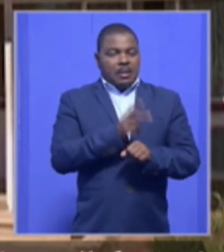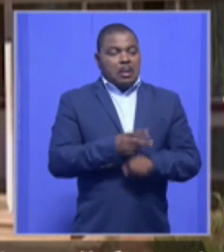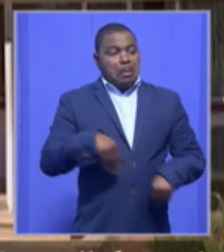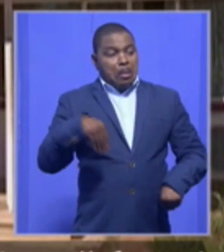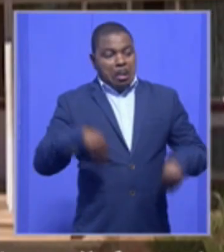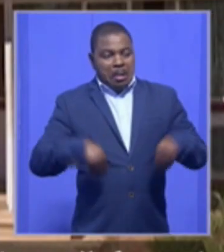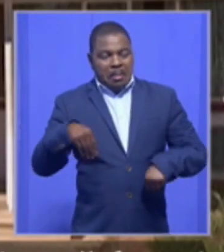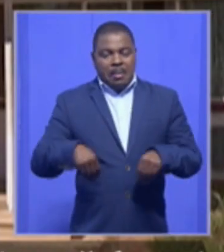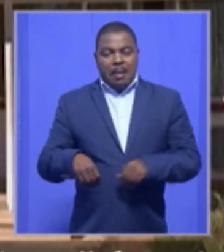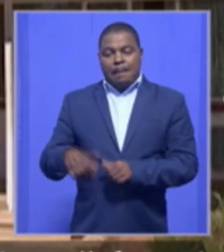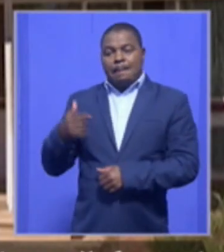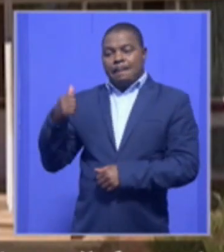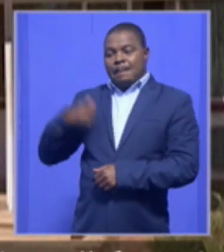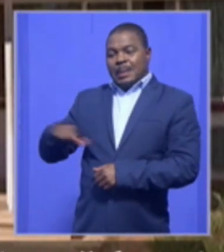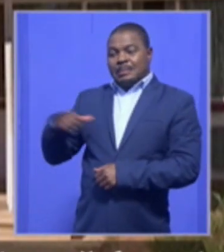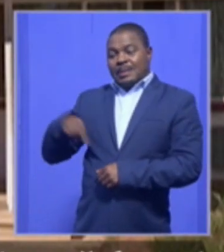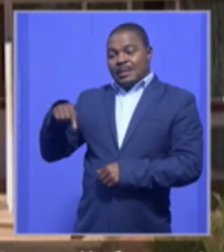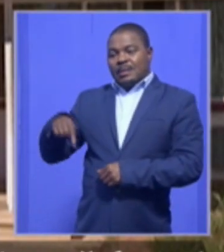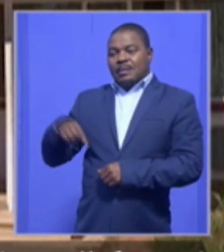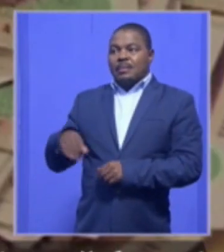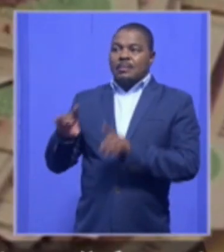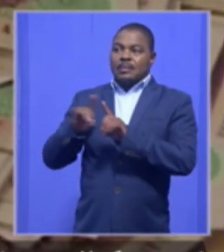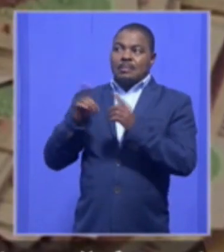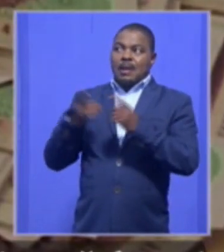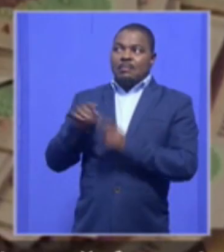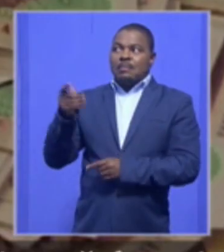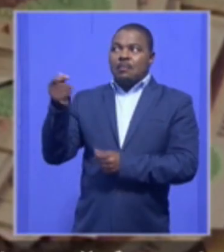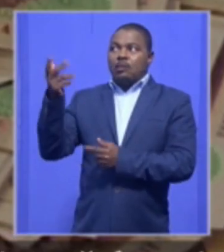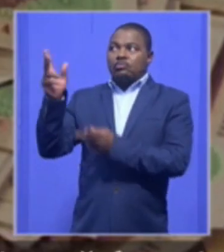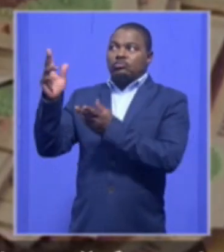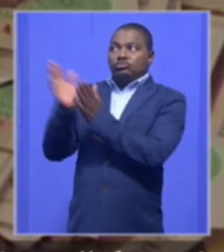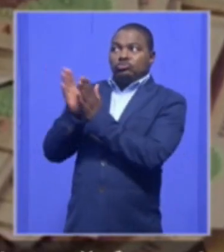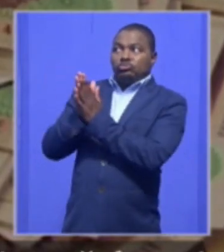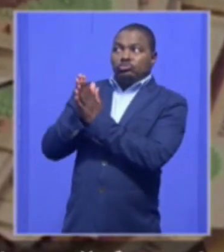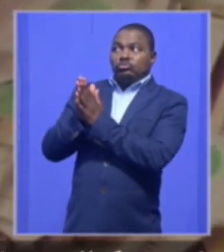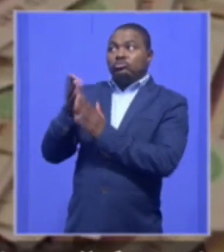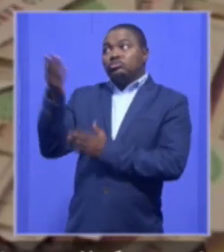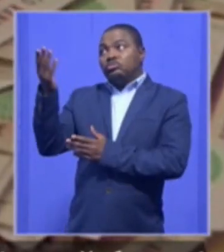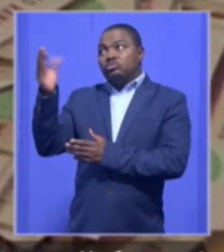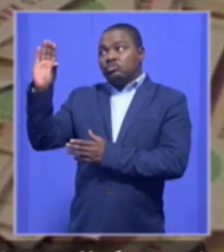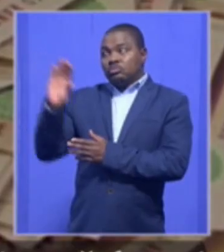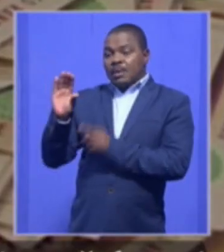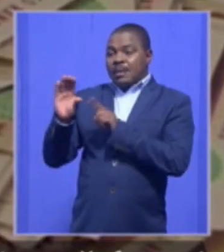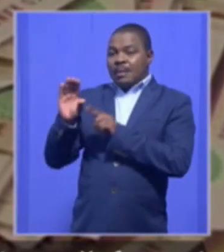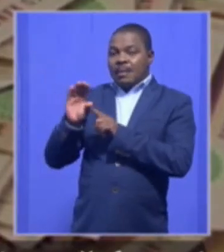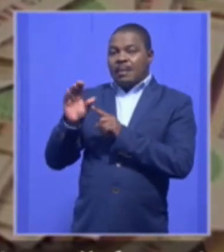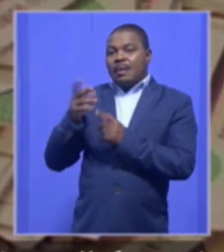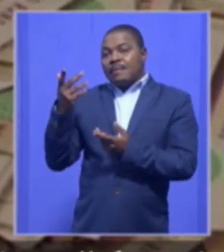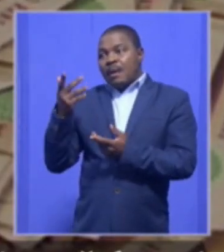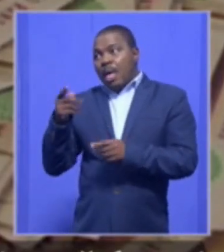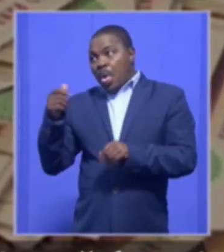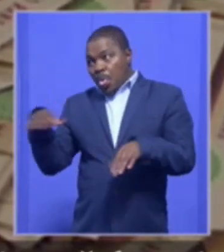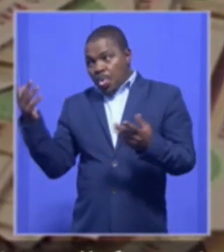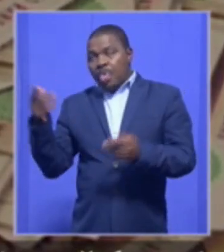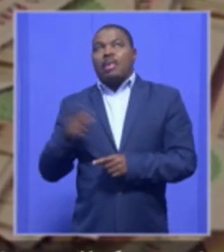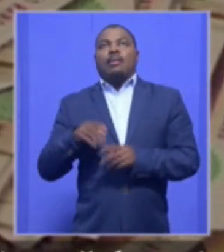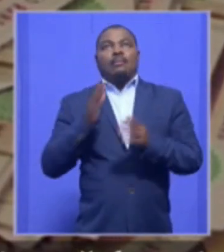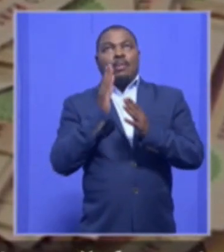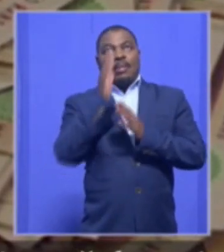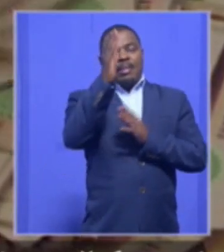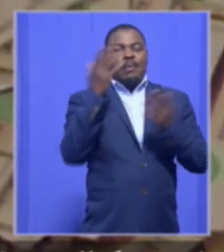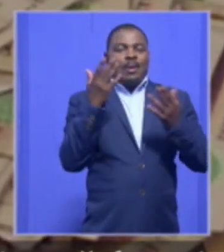mo mebasepala e kgopela go tšhelete go kgoro mme ge kgopelo ya bona e sa atlega e ya thwi go kgoro ya matlotlo ya